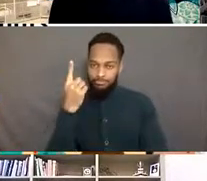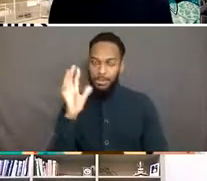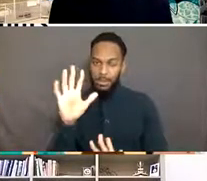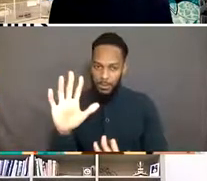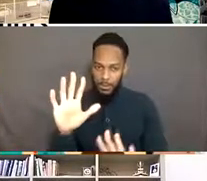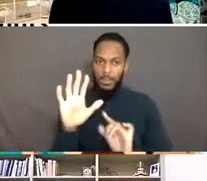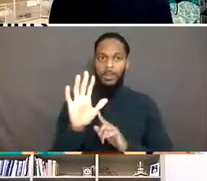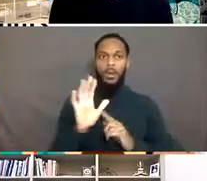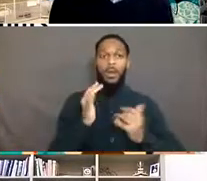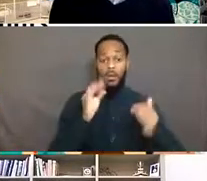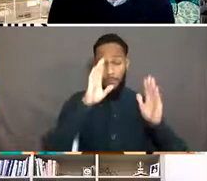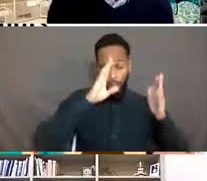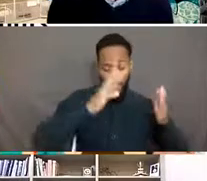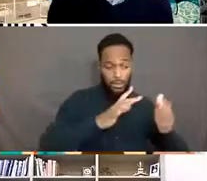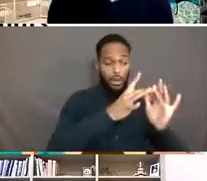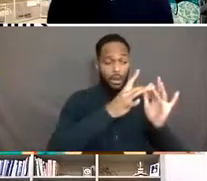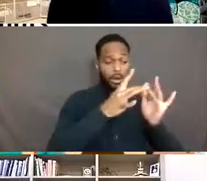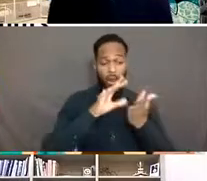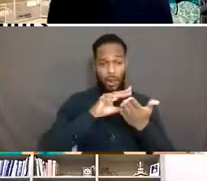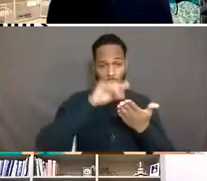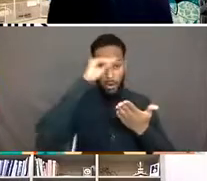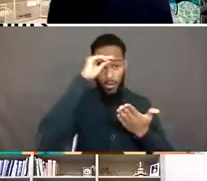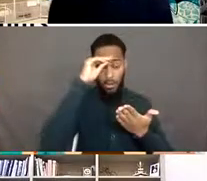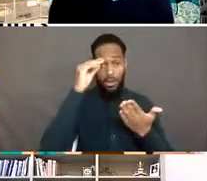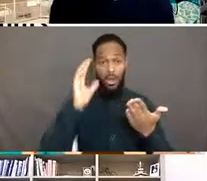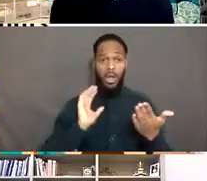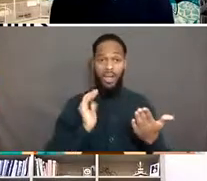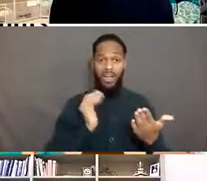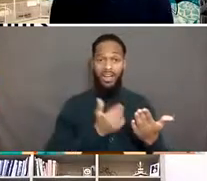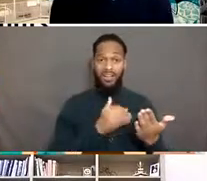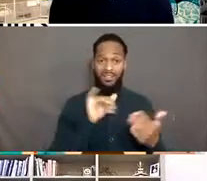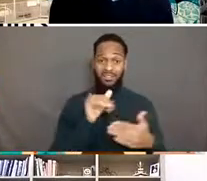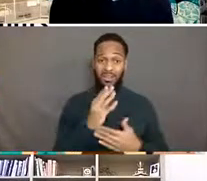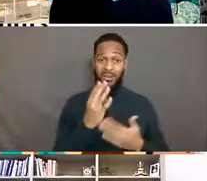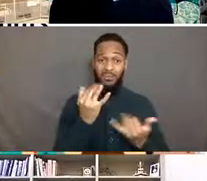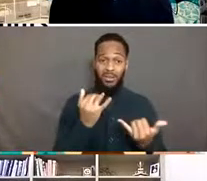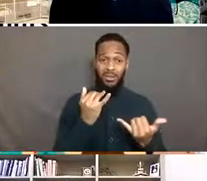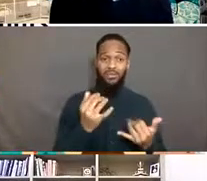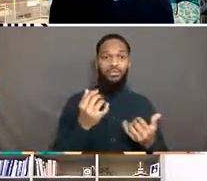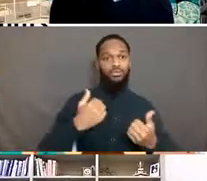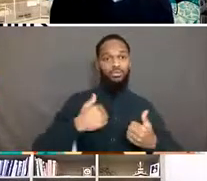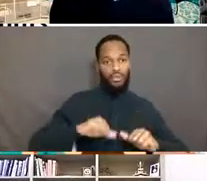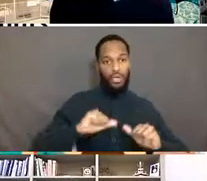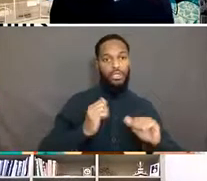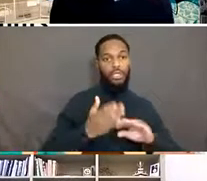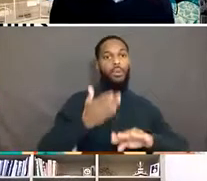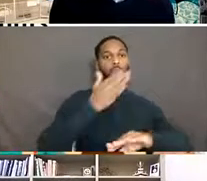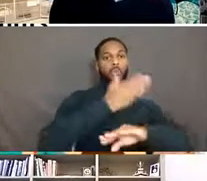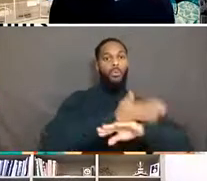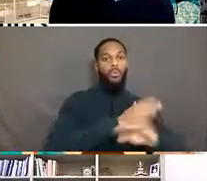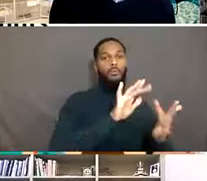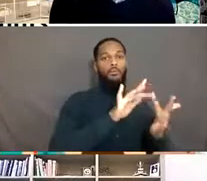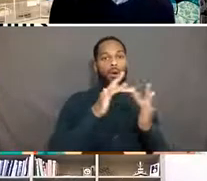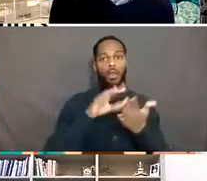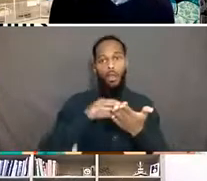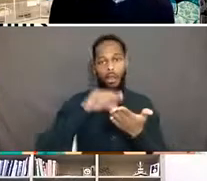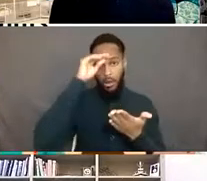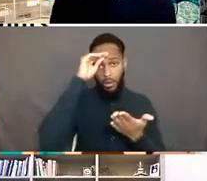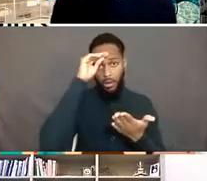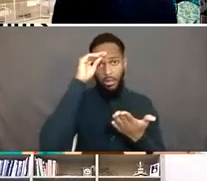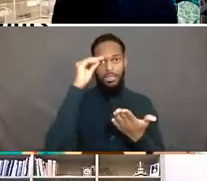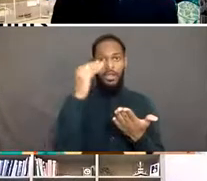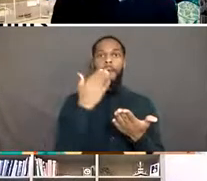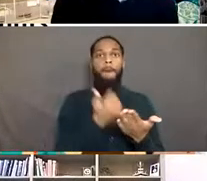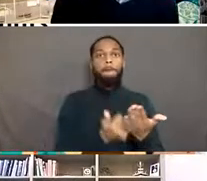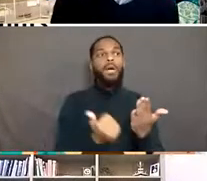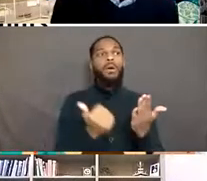where we're at now. Our job has been improving online learning, leveraging those lessons learned, better engaging